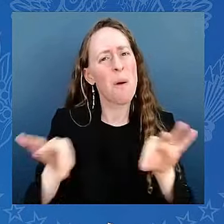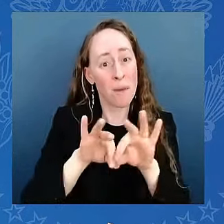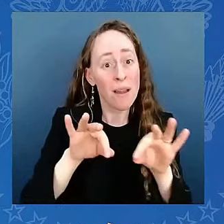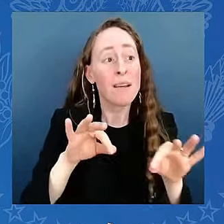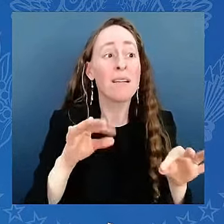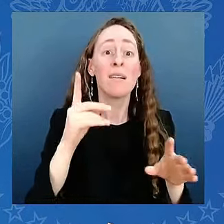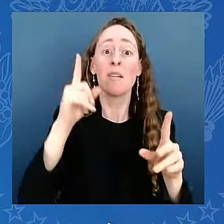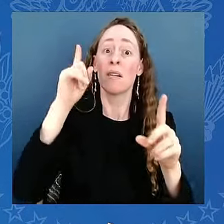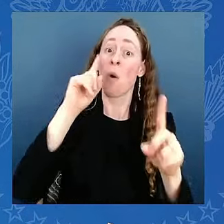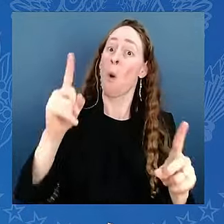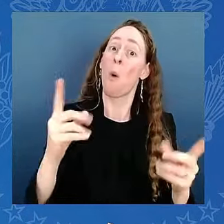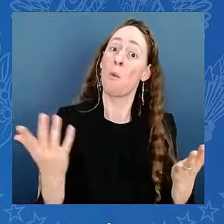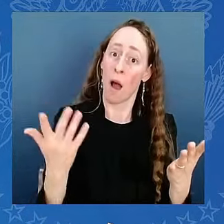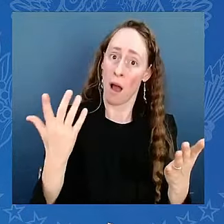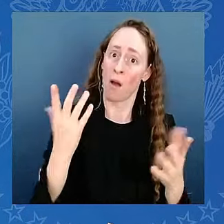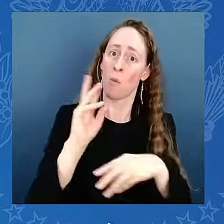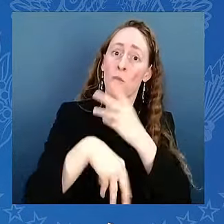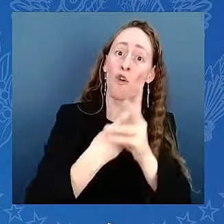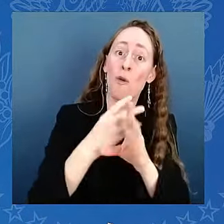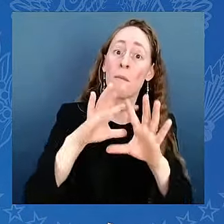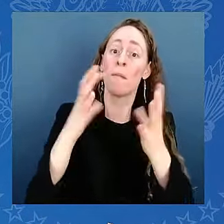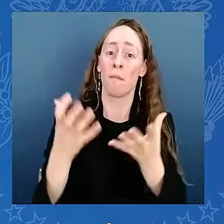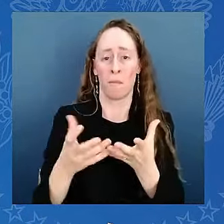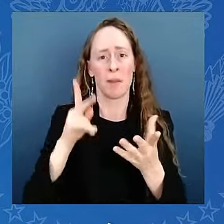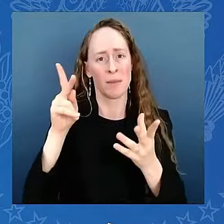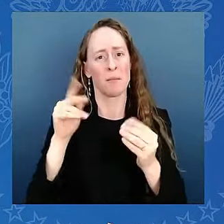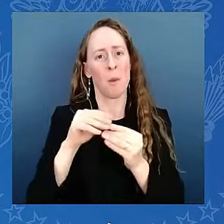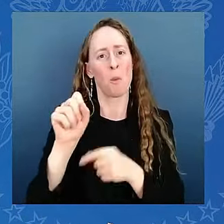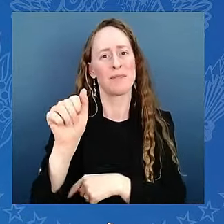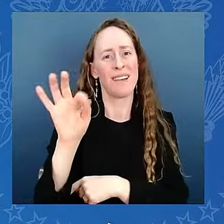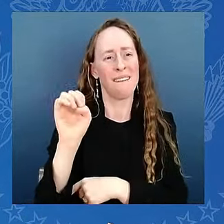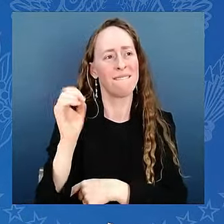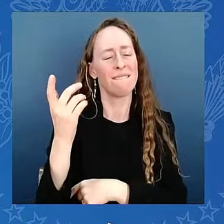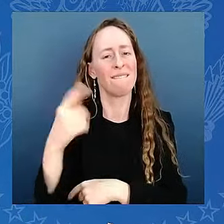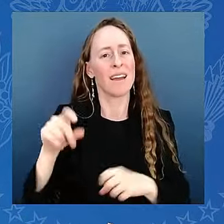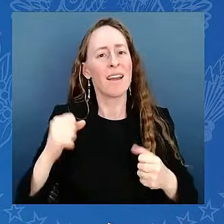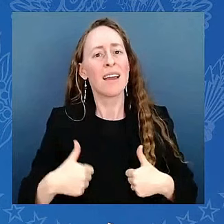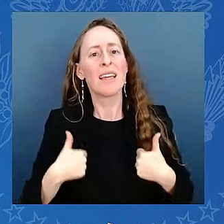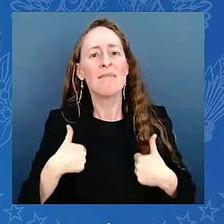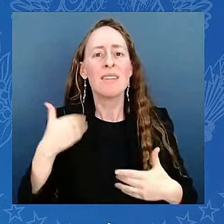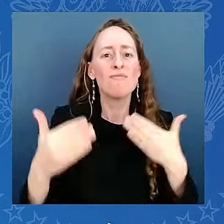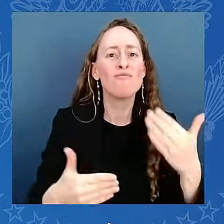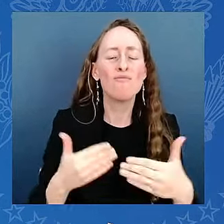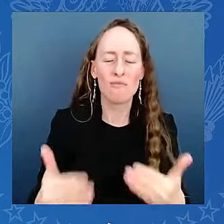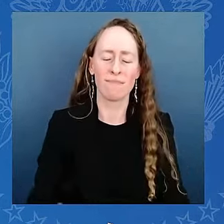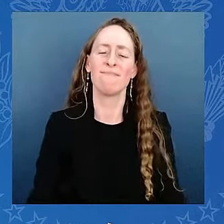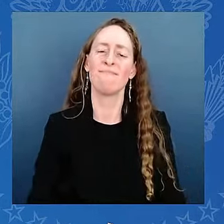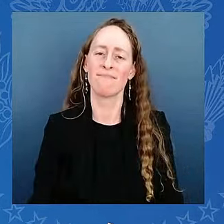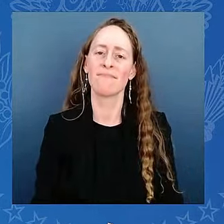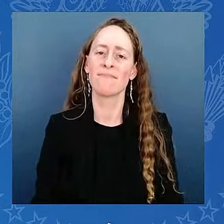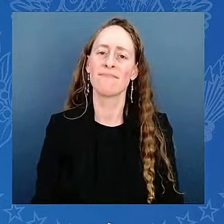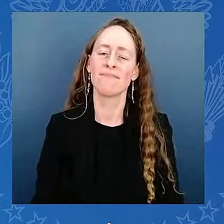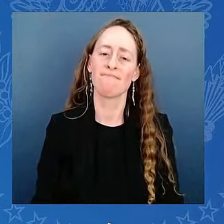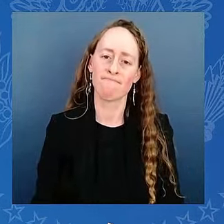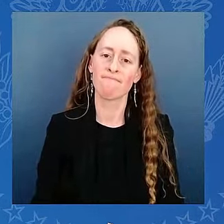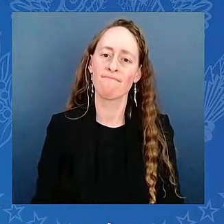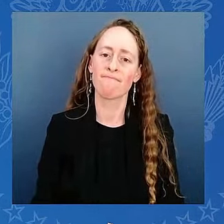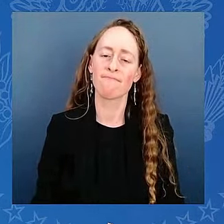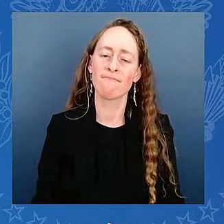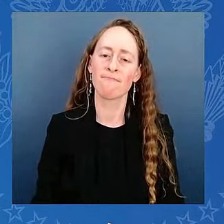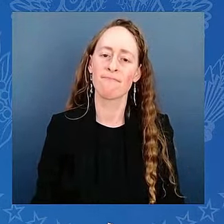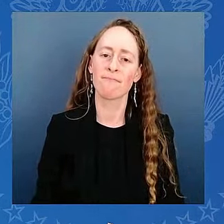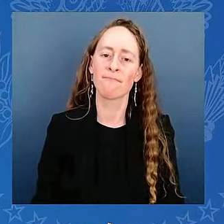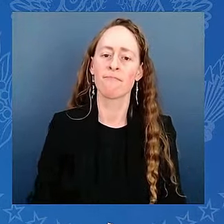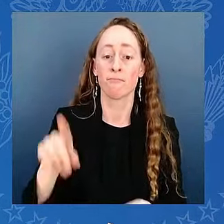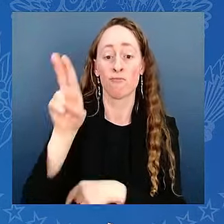today. Let me say this. It says a lot about the United States that we work relentlessly to free Americans who